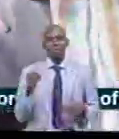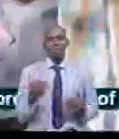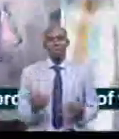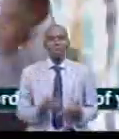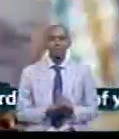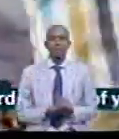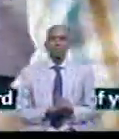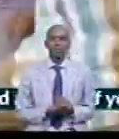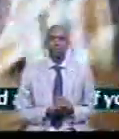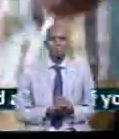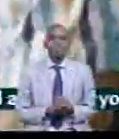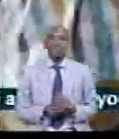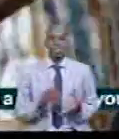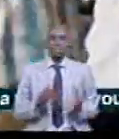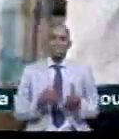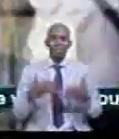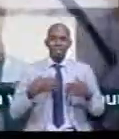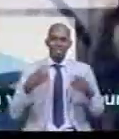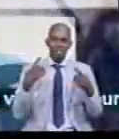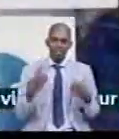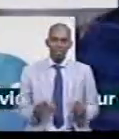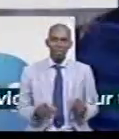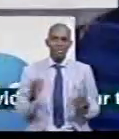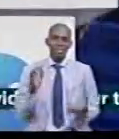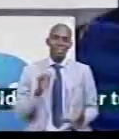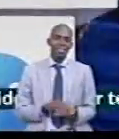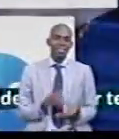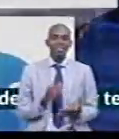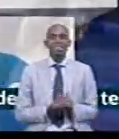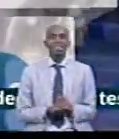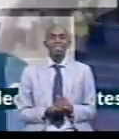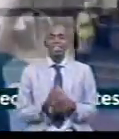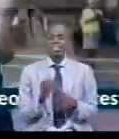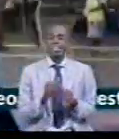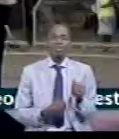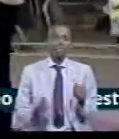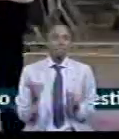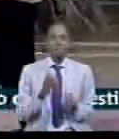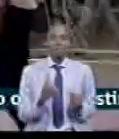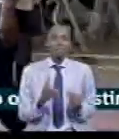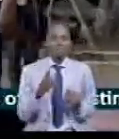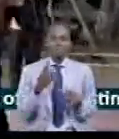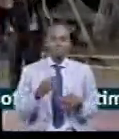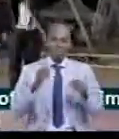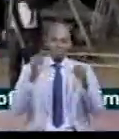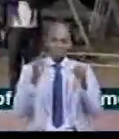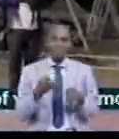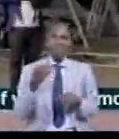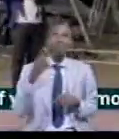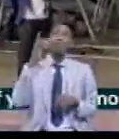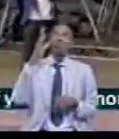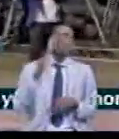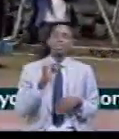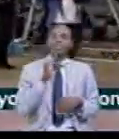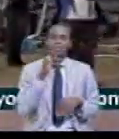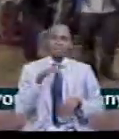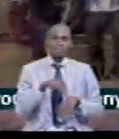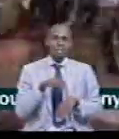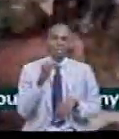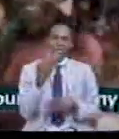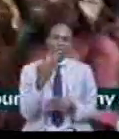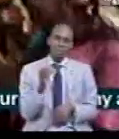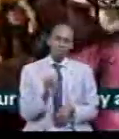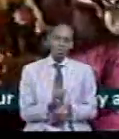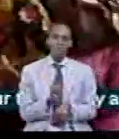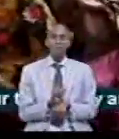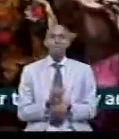Yes, it has happened again. All over, the power of God is at hand. You see the